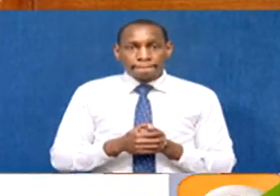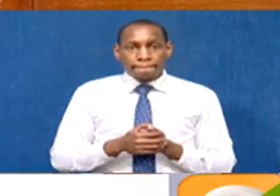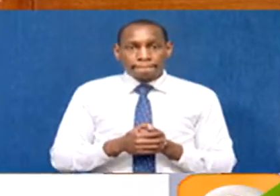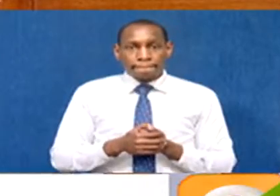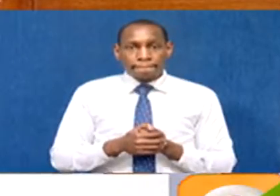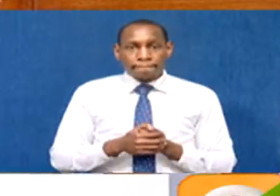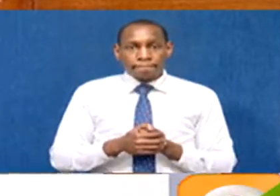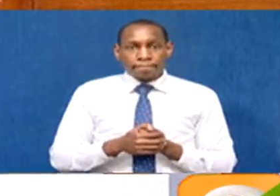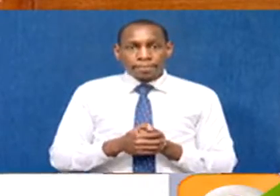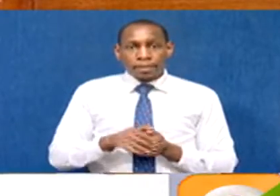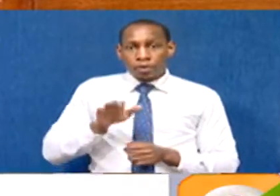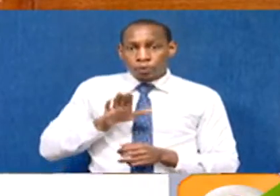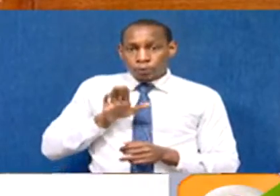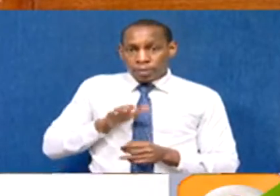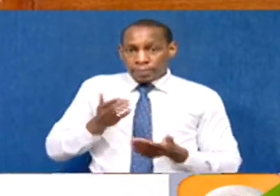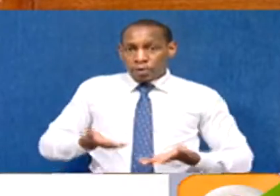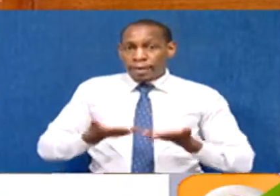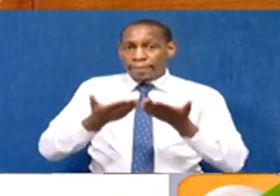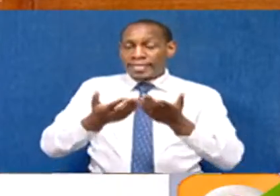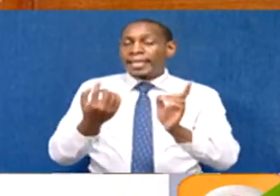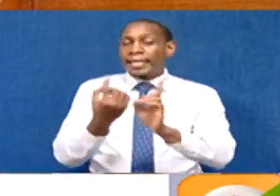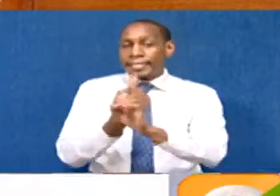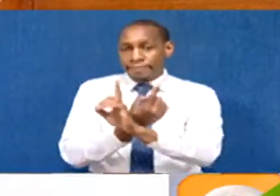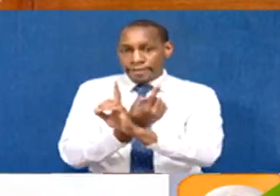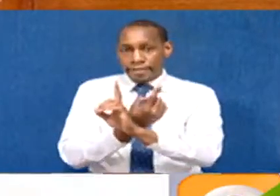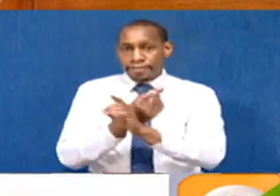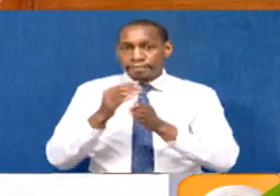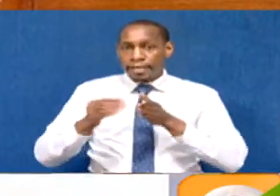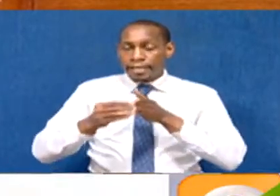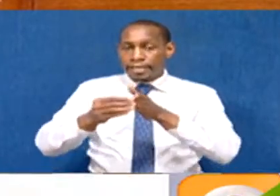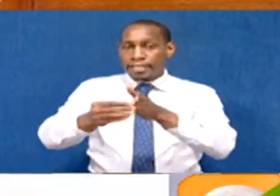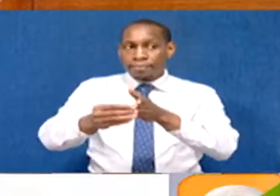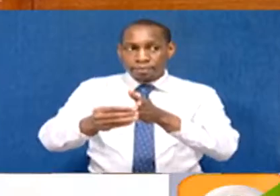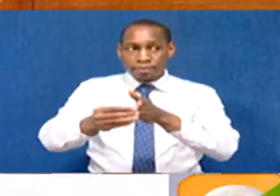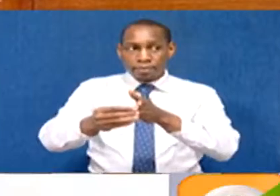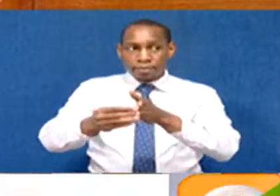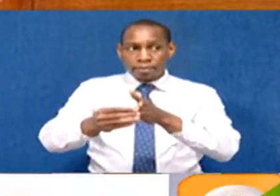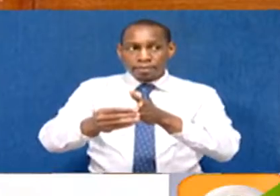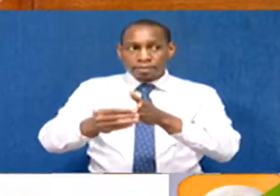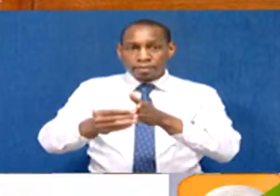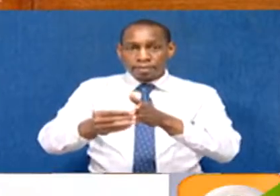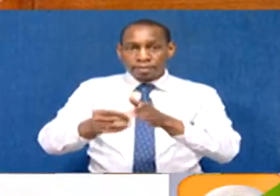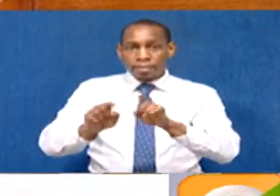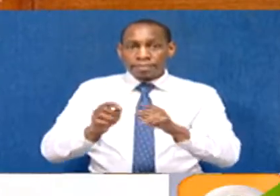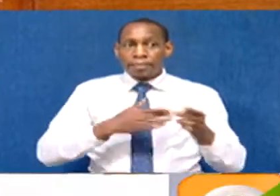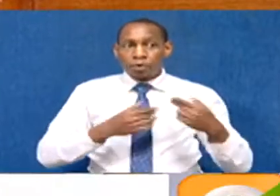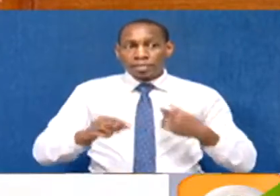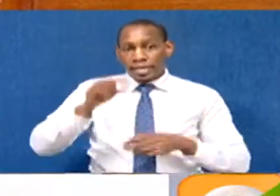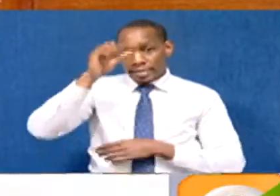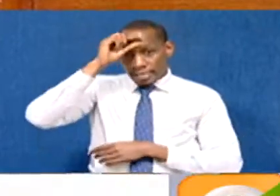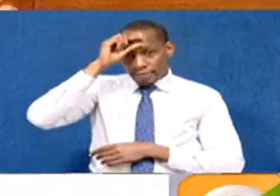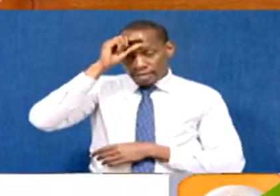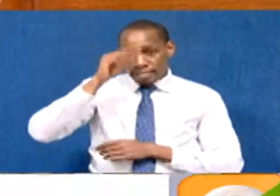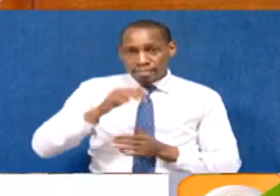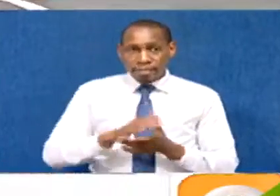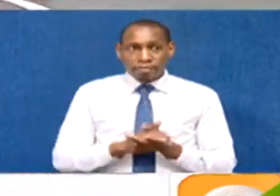the women would provide a different leadership, even in terms of governance. Yeah, but sometimes in